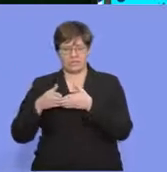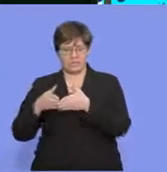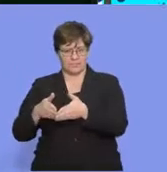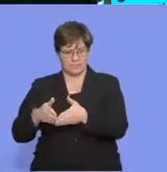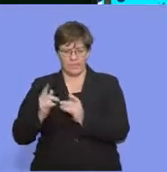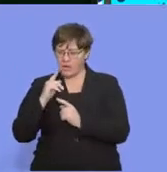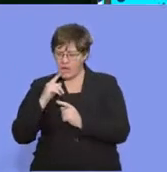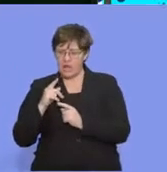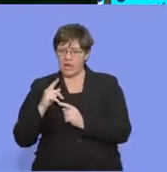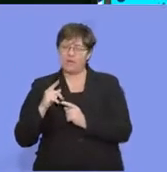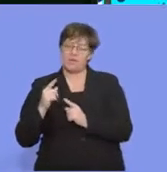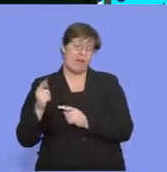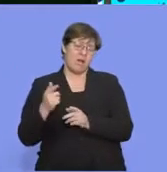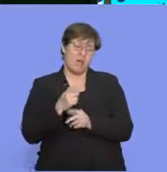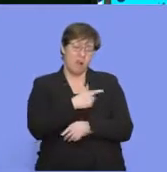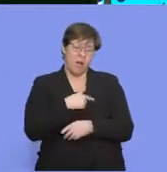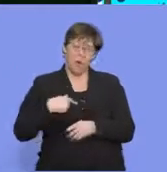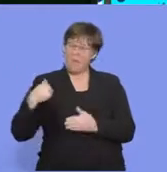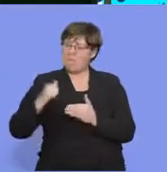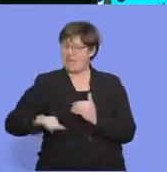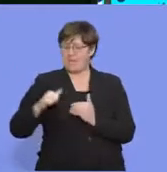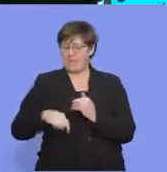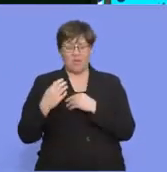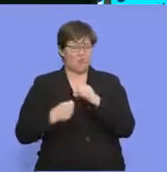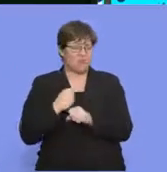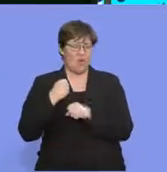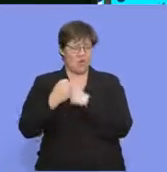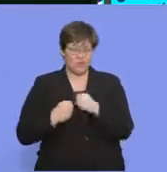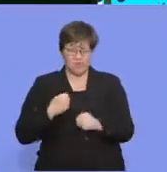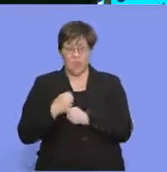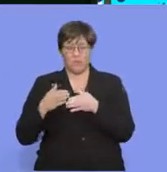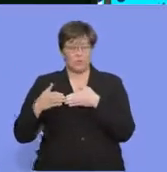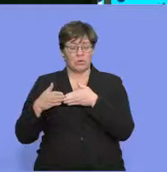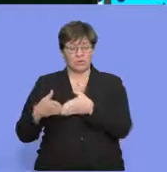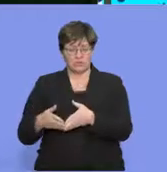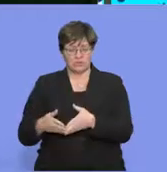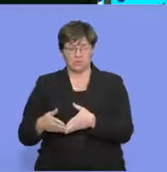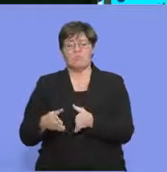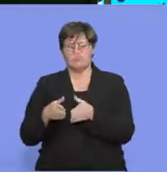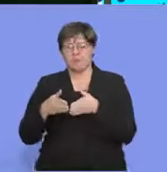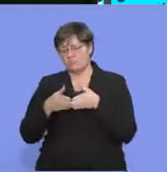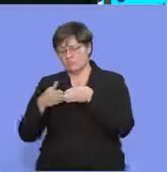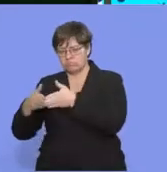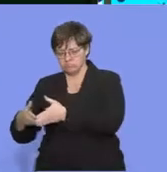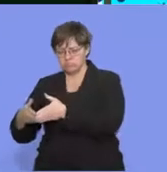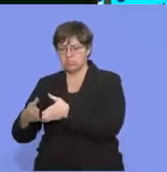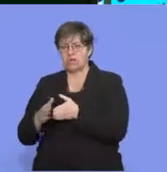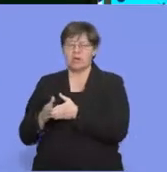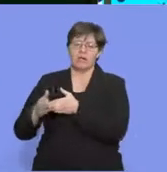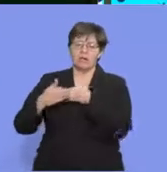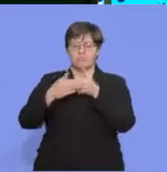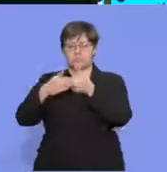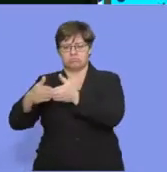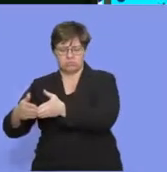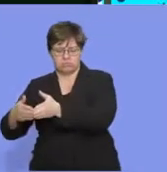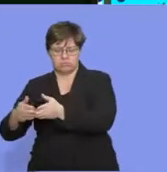journey, and those journeys took very many months and sometimes years, they stopped at a lot of places along the way. And what he